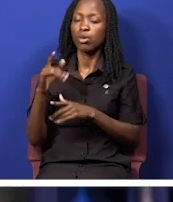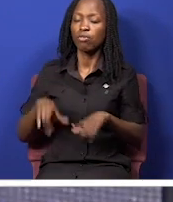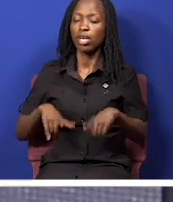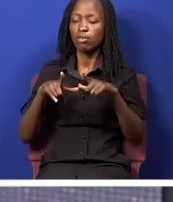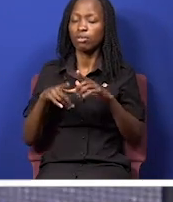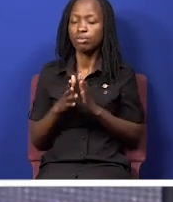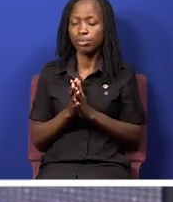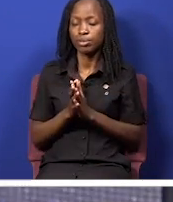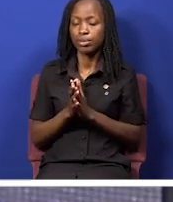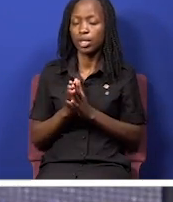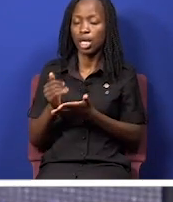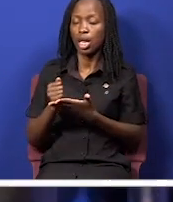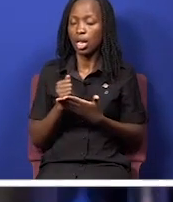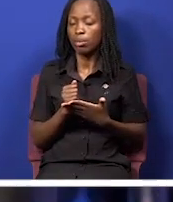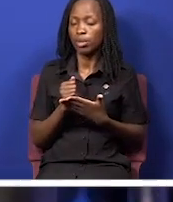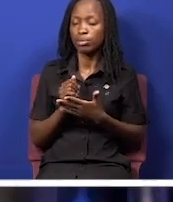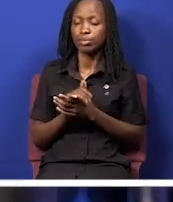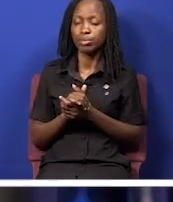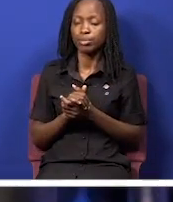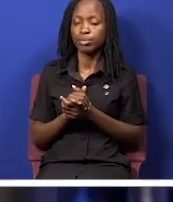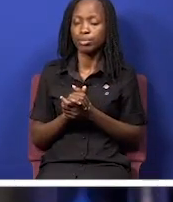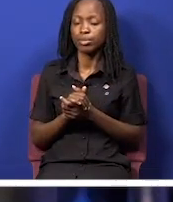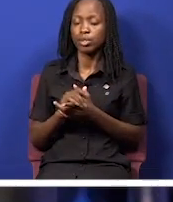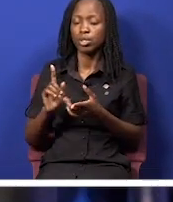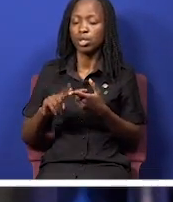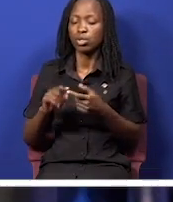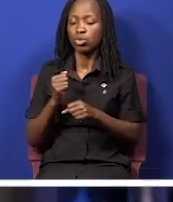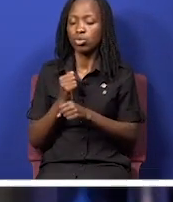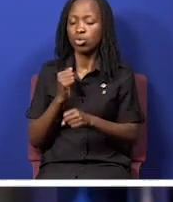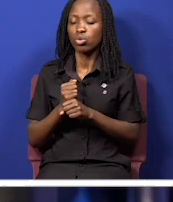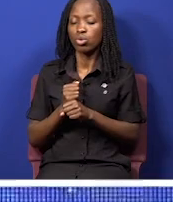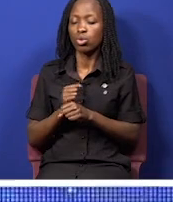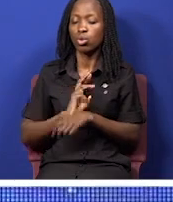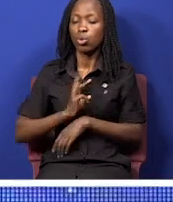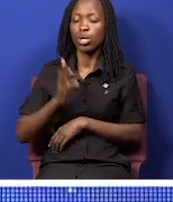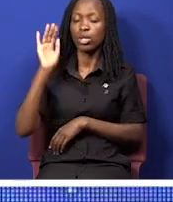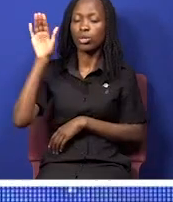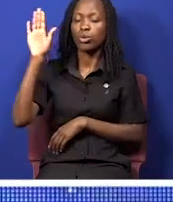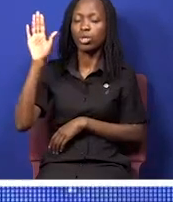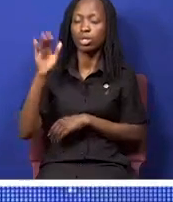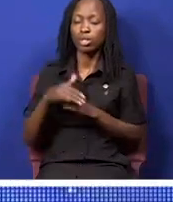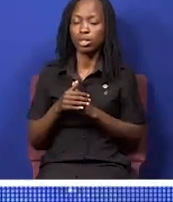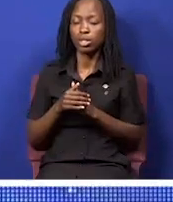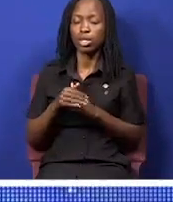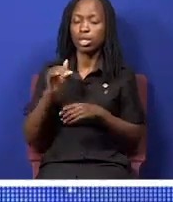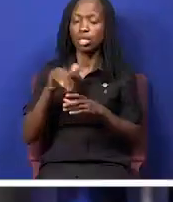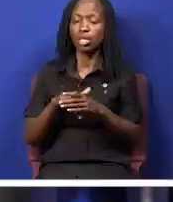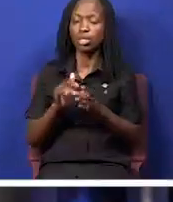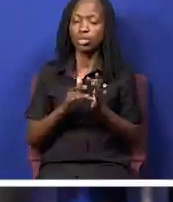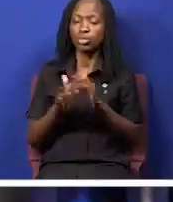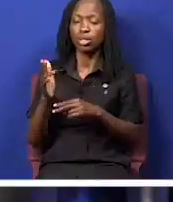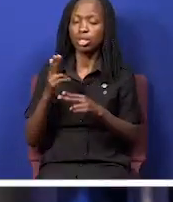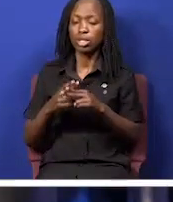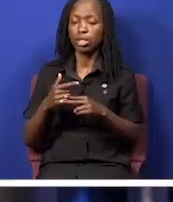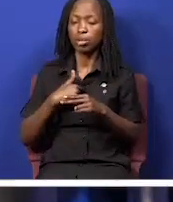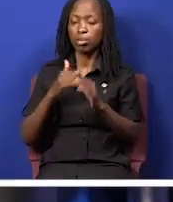life. In the book of life. Help me. To do your will, O God. To do your will. O Lord. In Jesus' name we